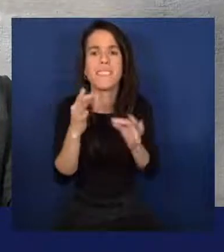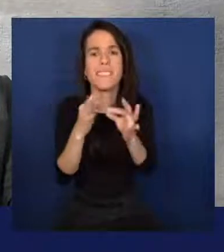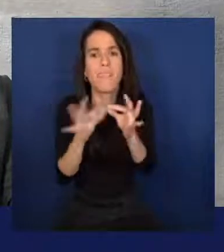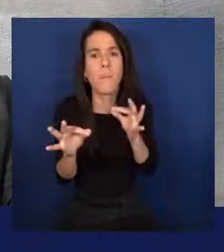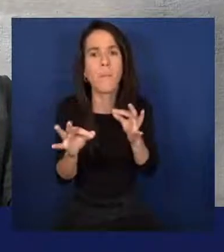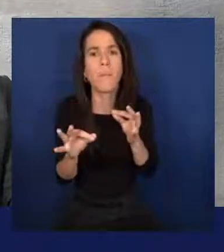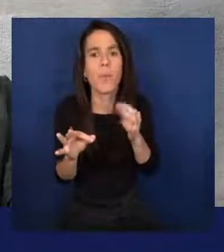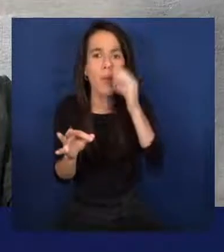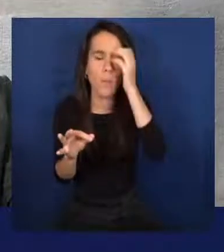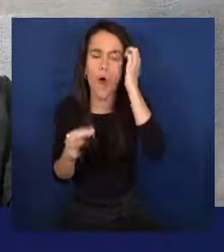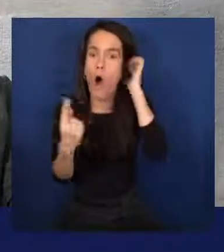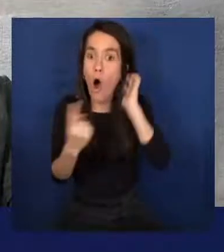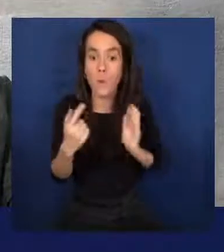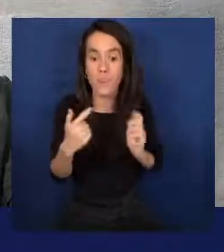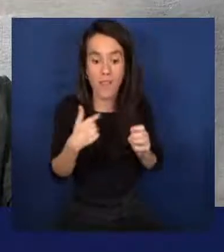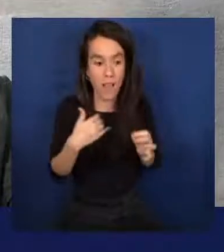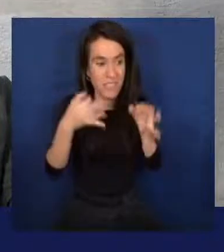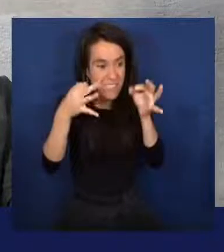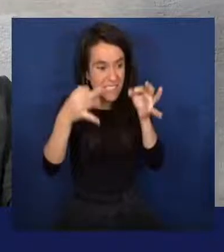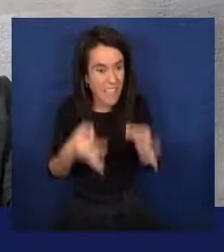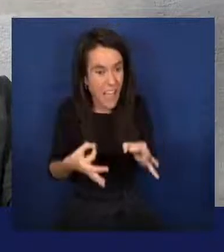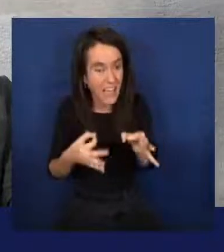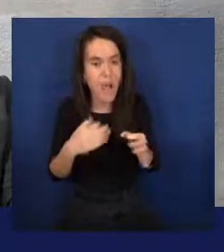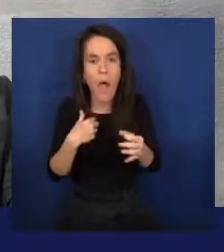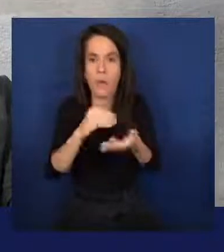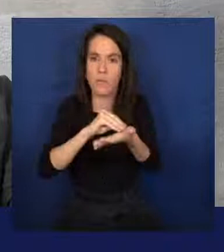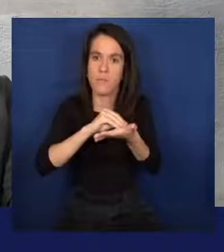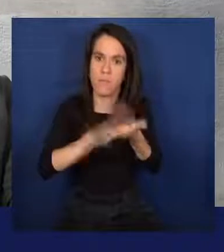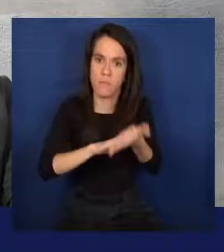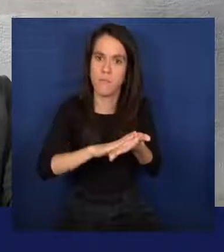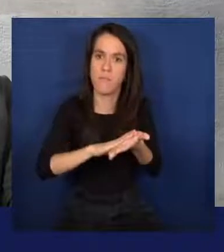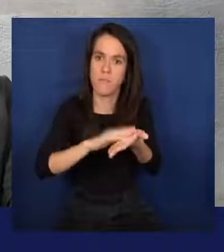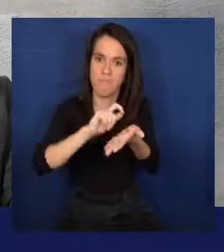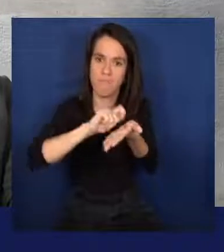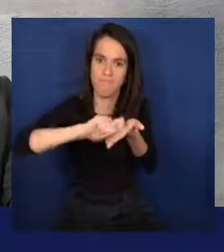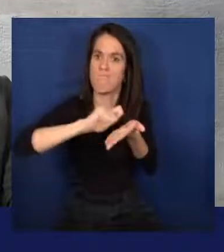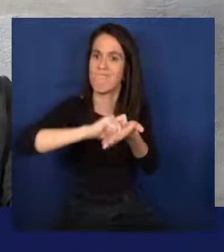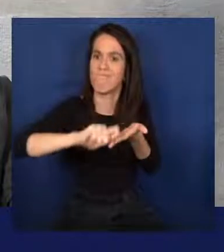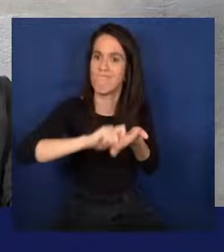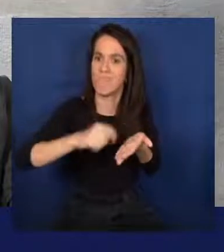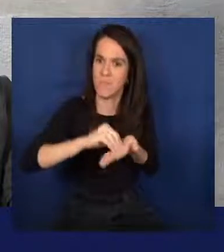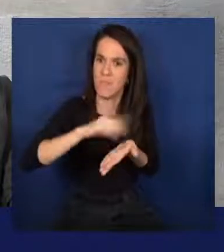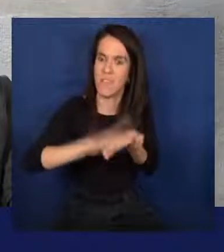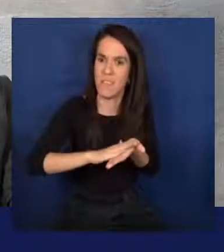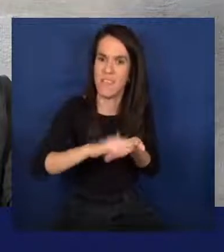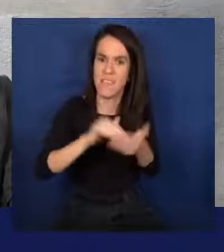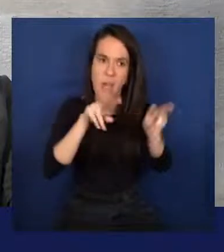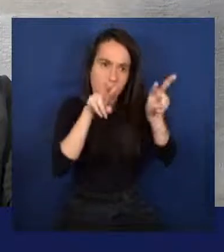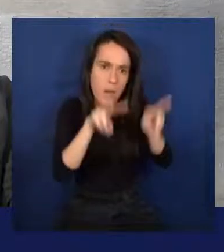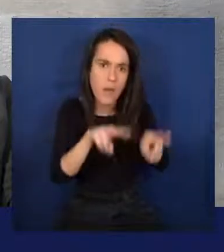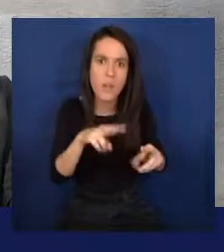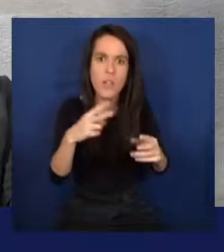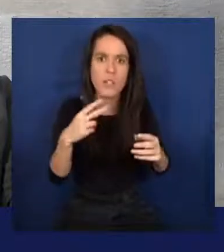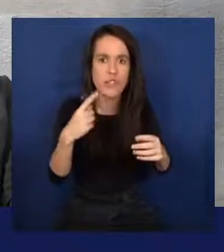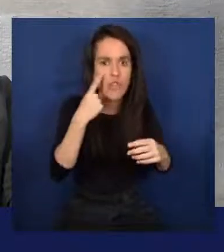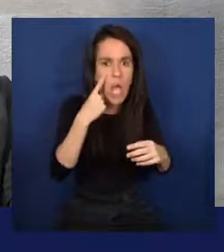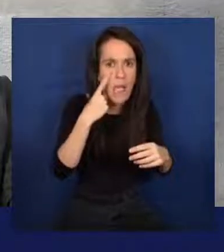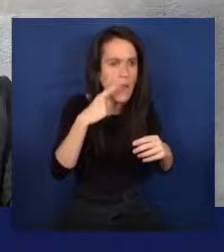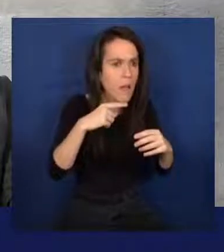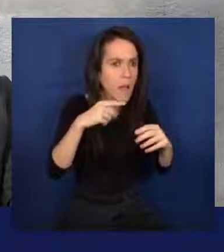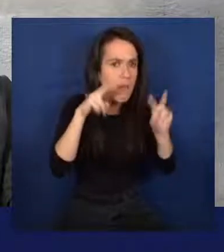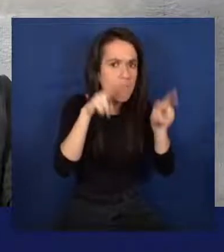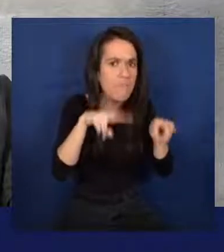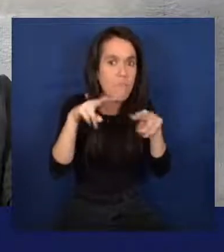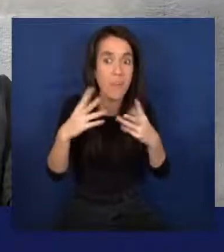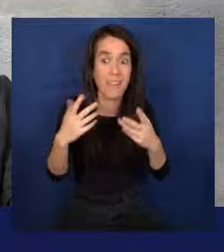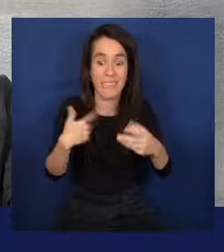make a decision upon. So somebody else can check that with you, can go through it. Also for yourself, I mean, as you develop as a